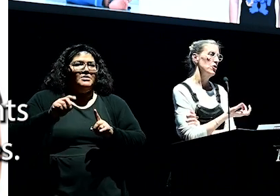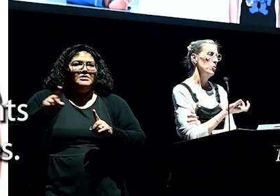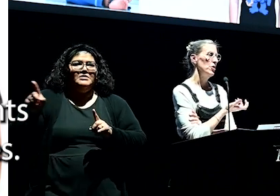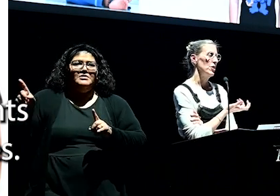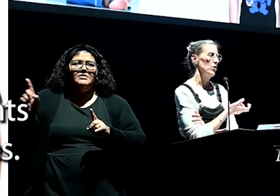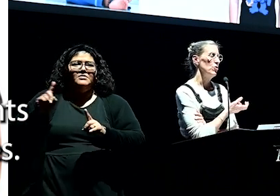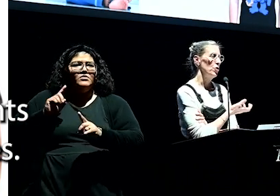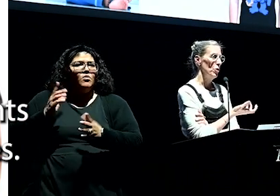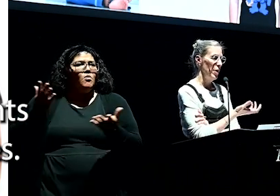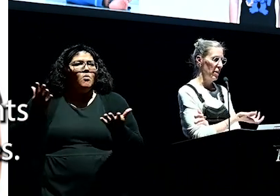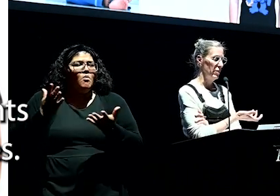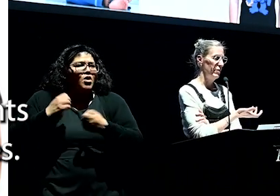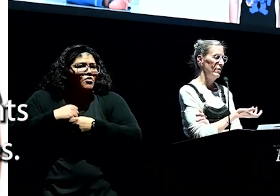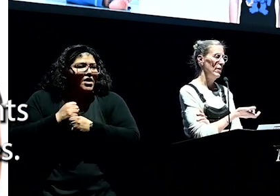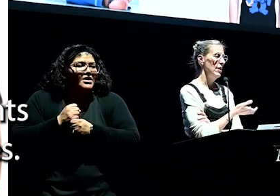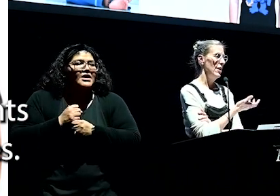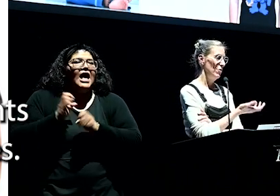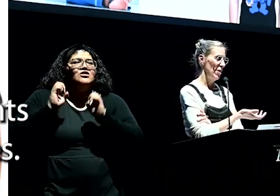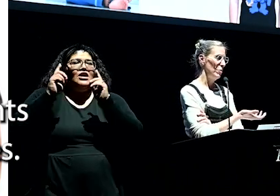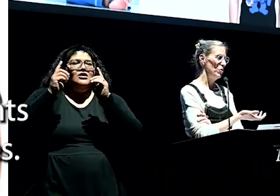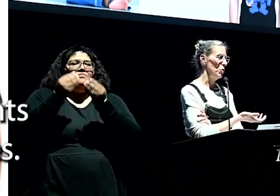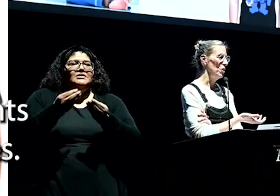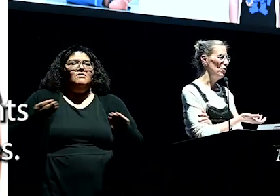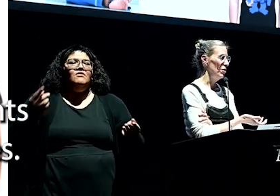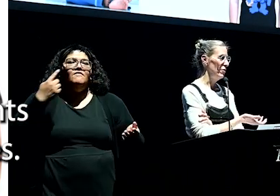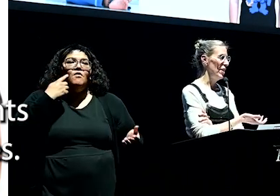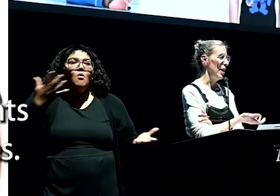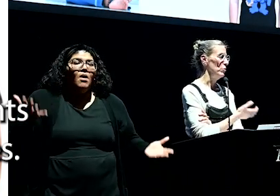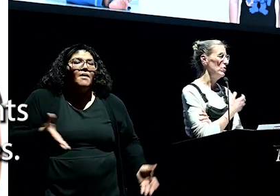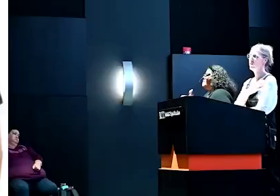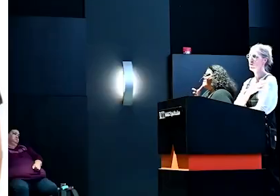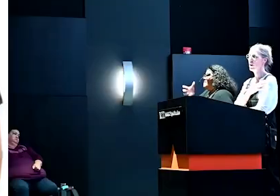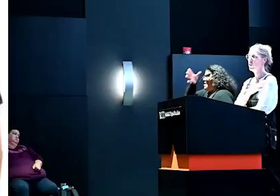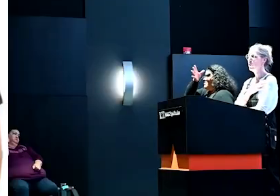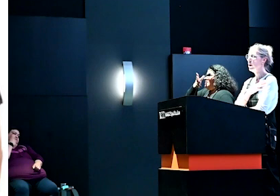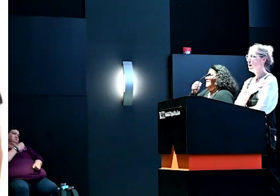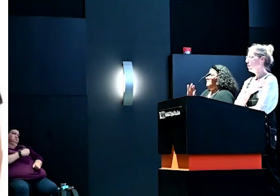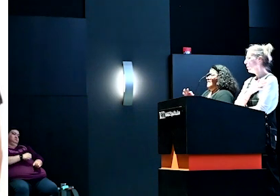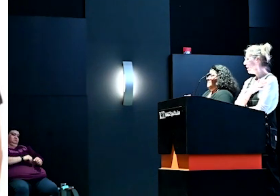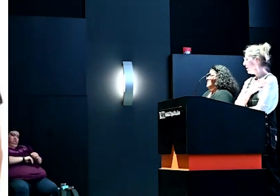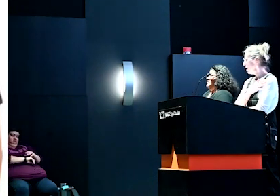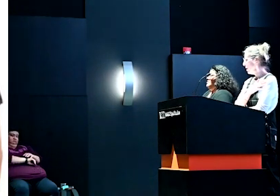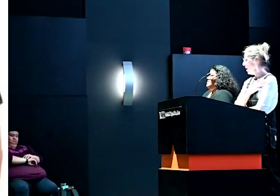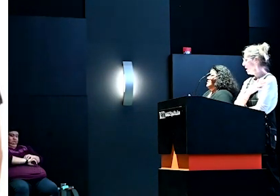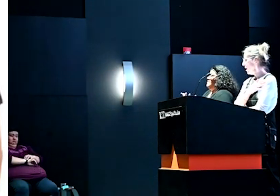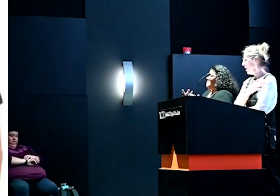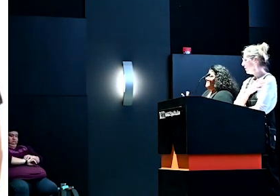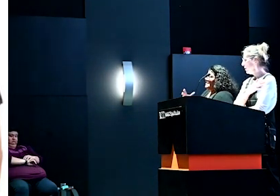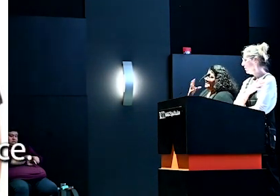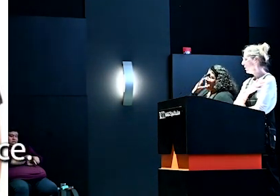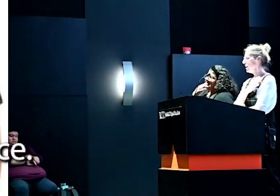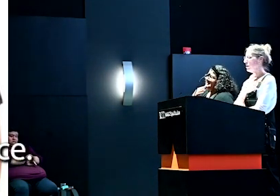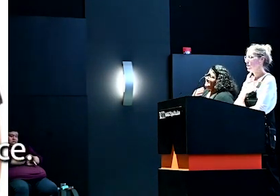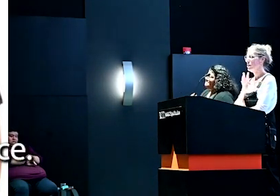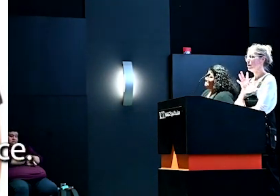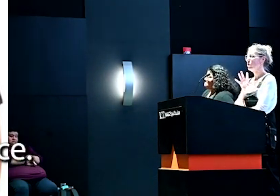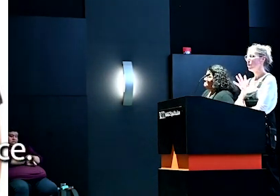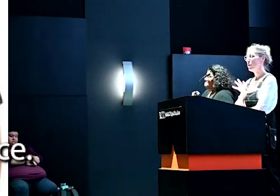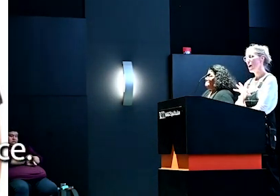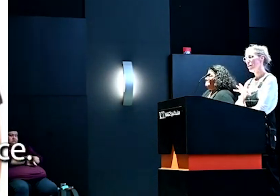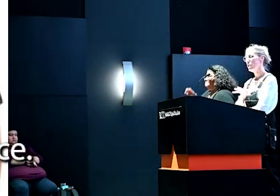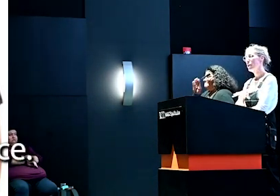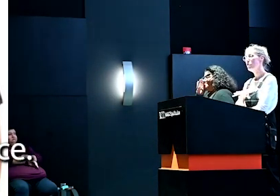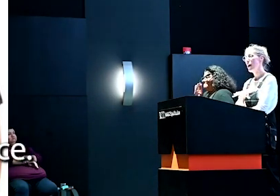creating educational materials for parents and families going through tough times. So we had created